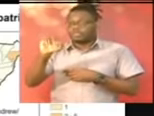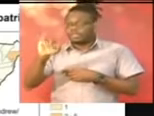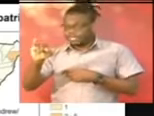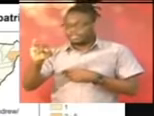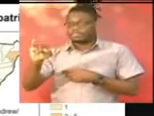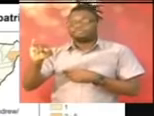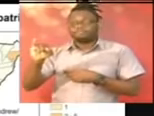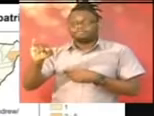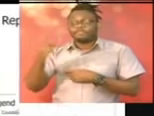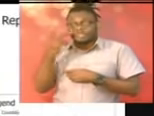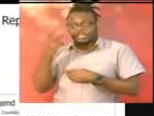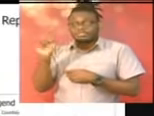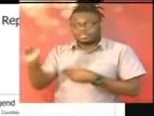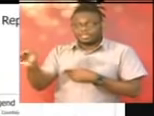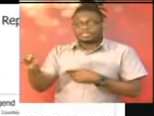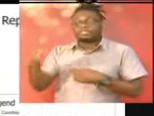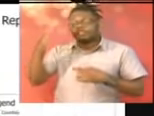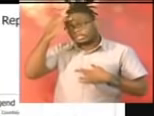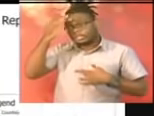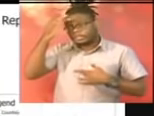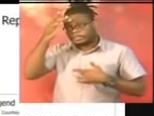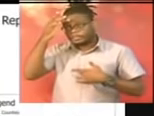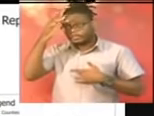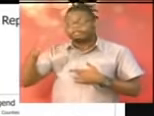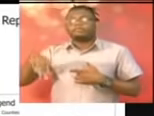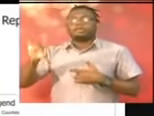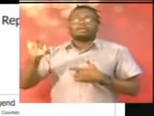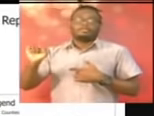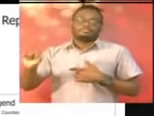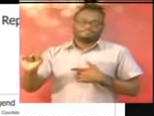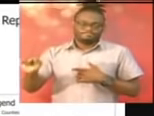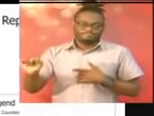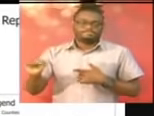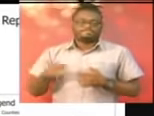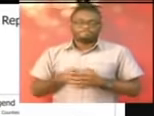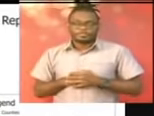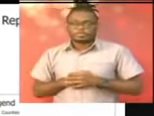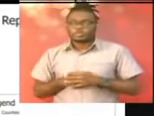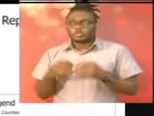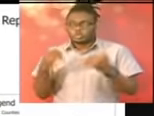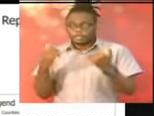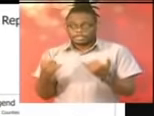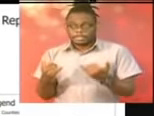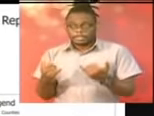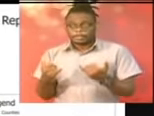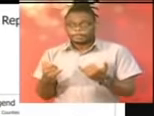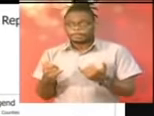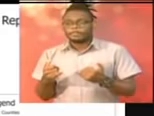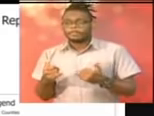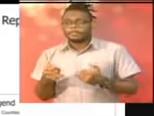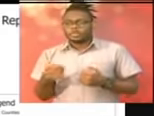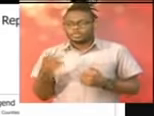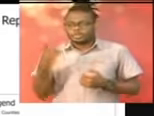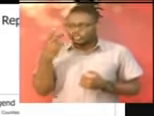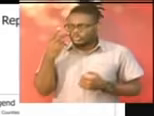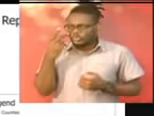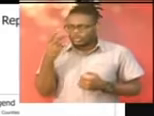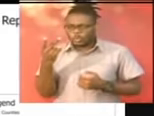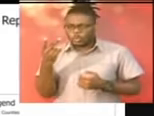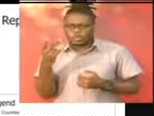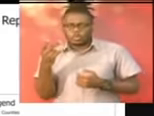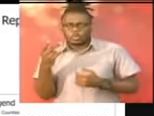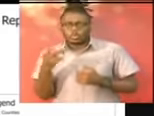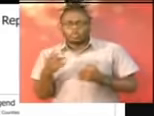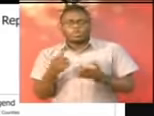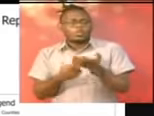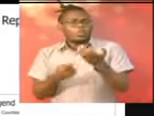slide. And what we look at in this particular map is space-time trend analysis. So what we did in